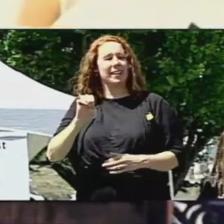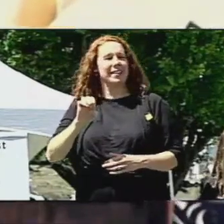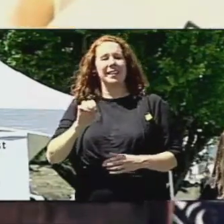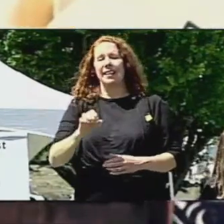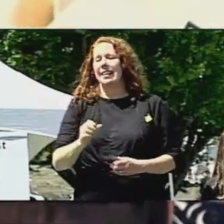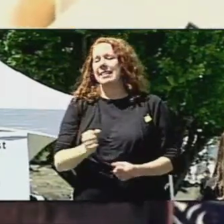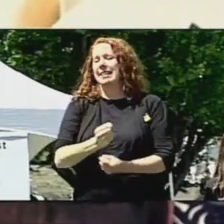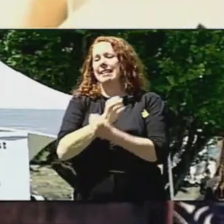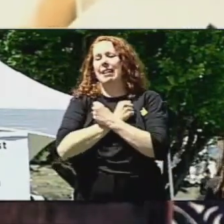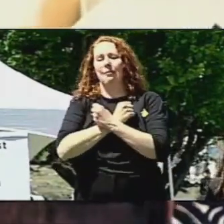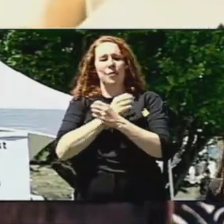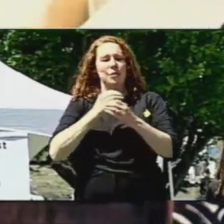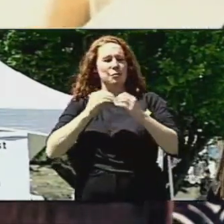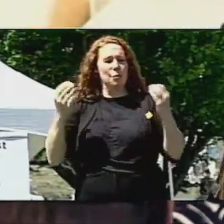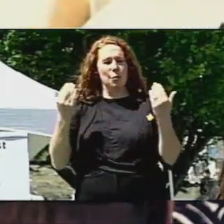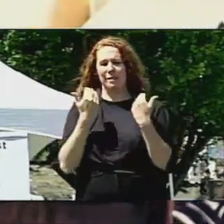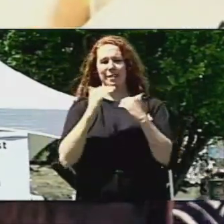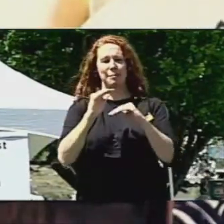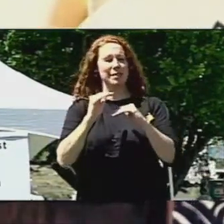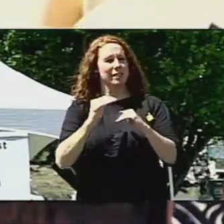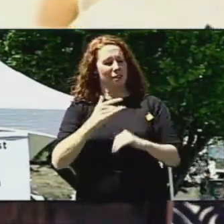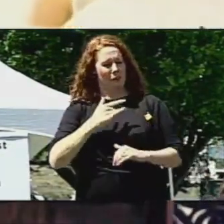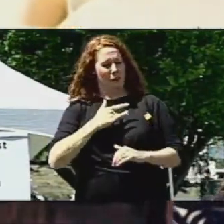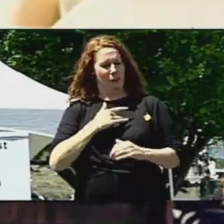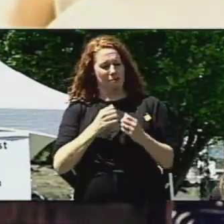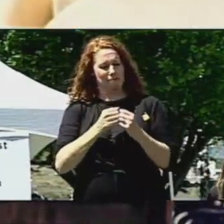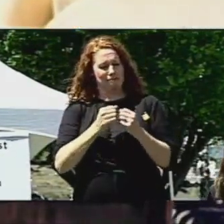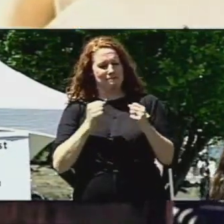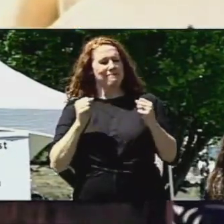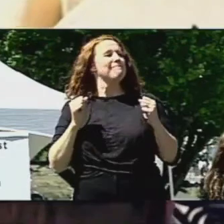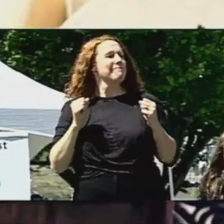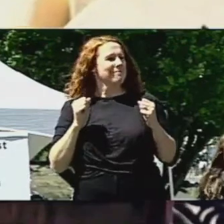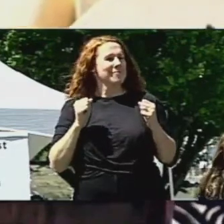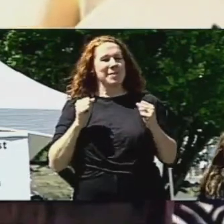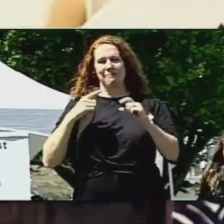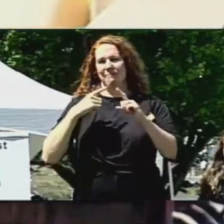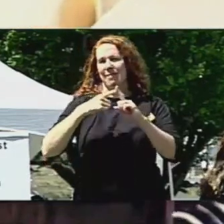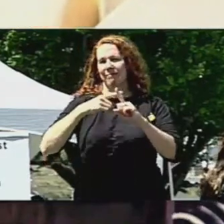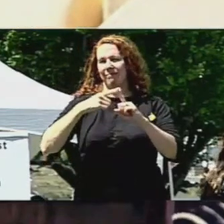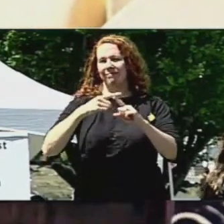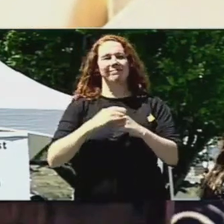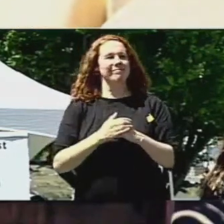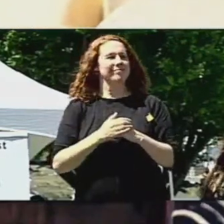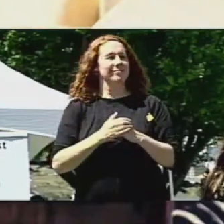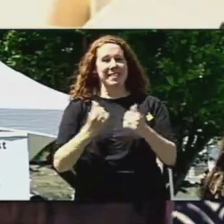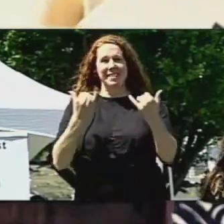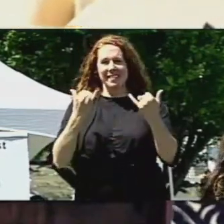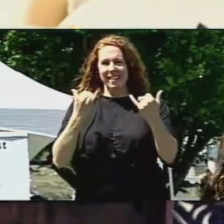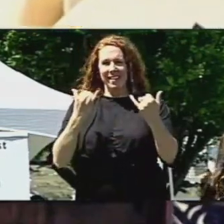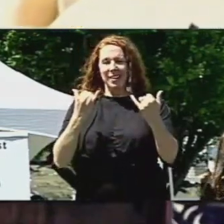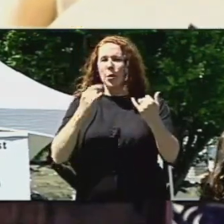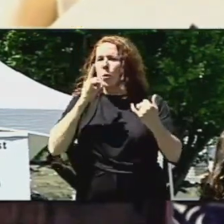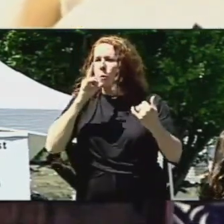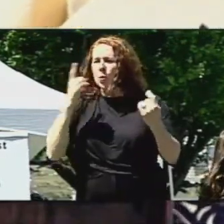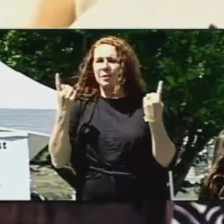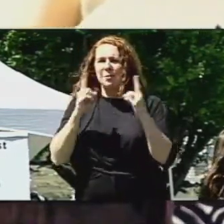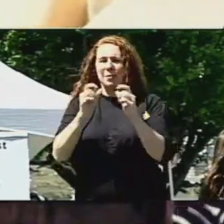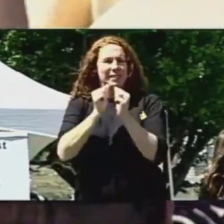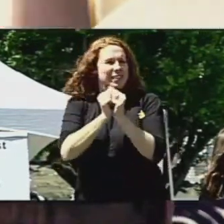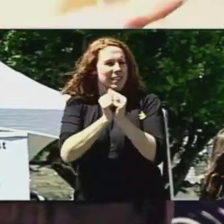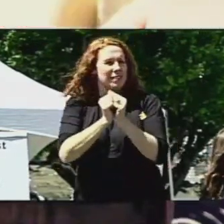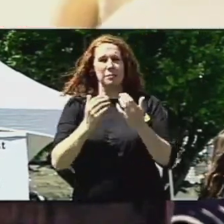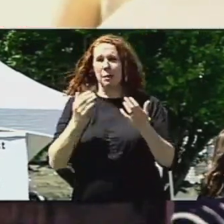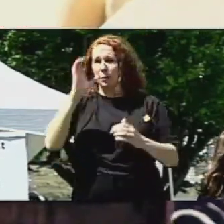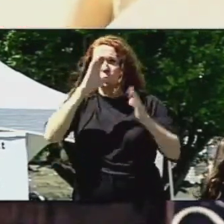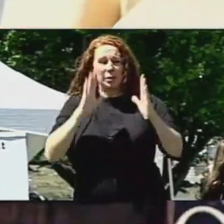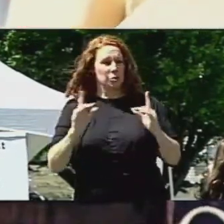boundlessly and to open your heart in a good way. And so I invite you to turn to the person that you came with, or